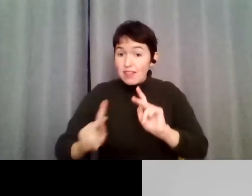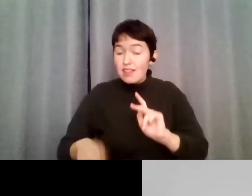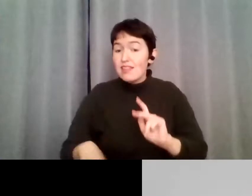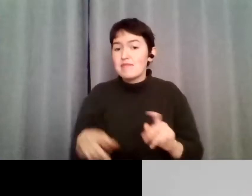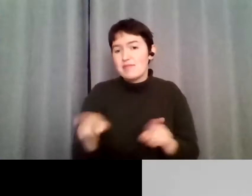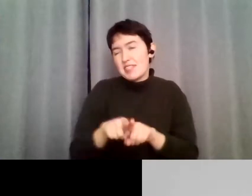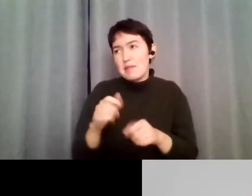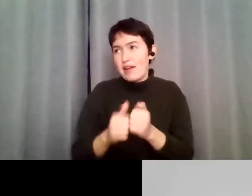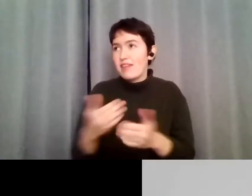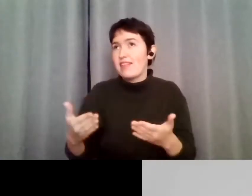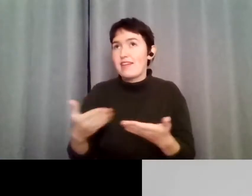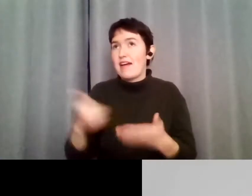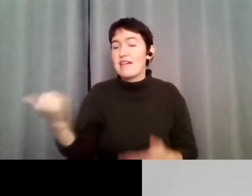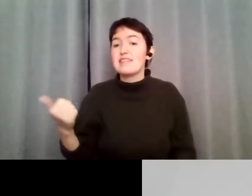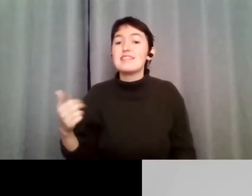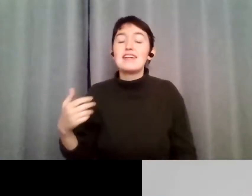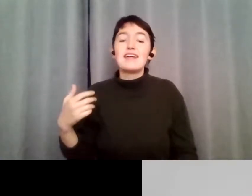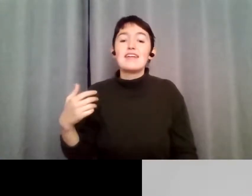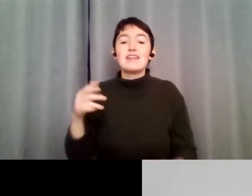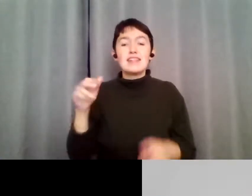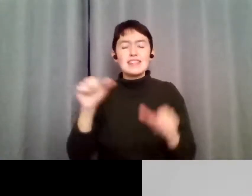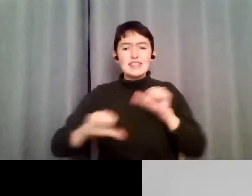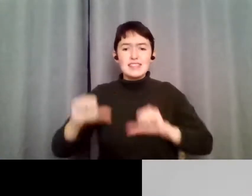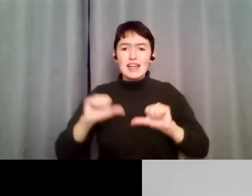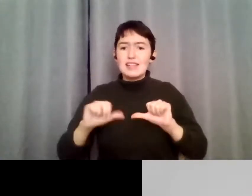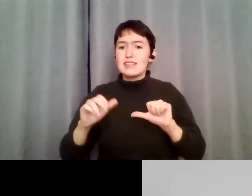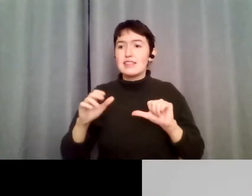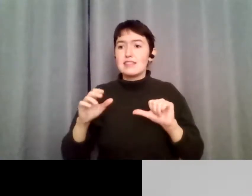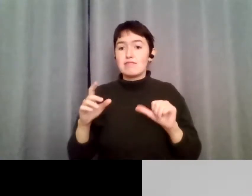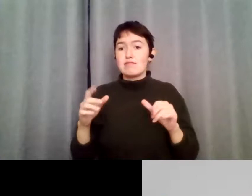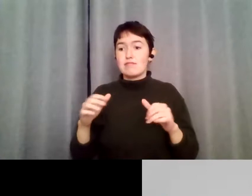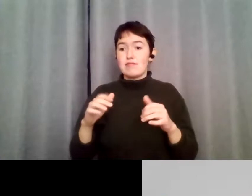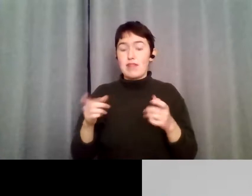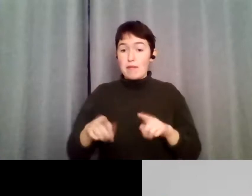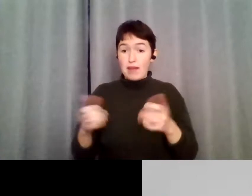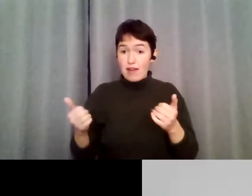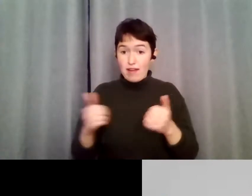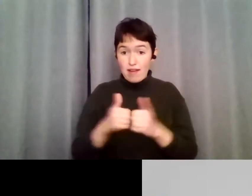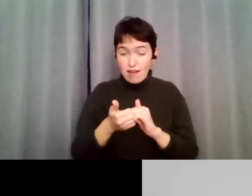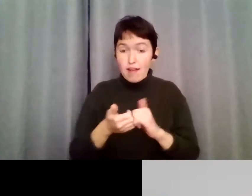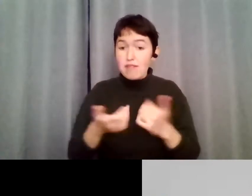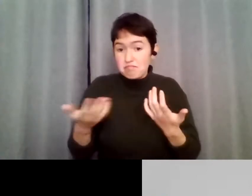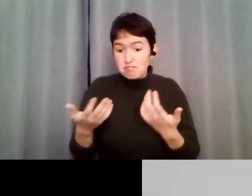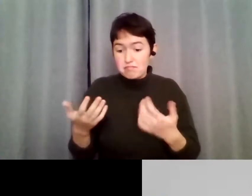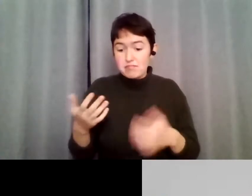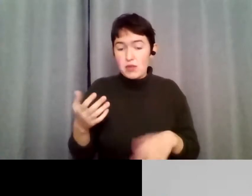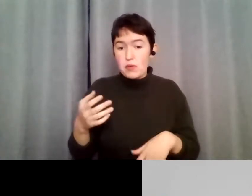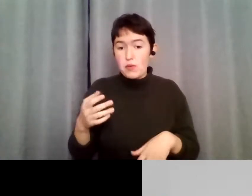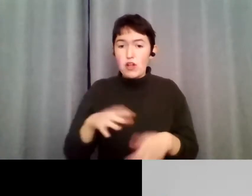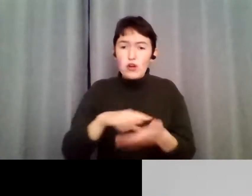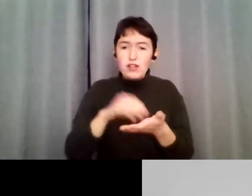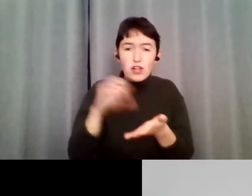a scientist, I will tell you that science is always done by people. And I think one of the most important parts of being a scientist